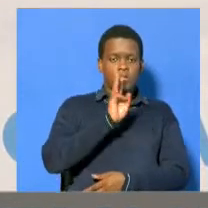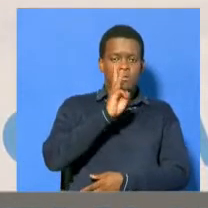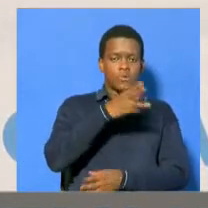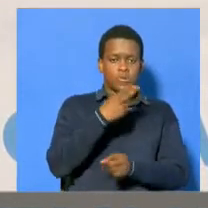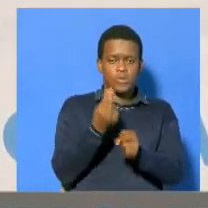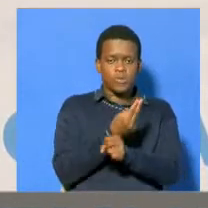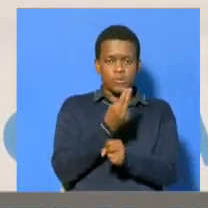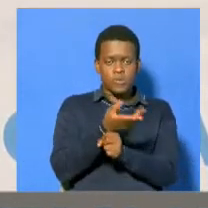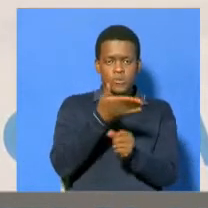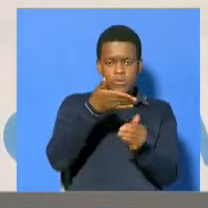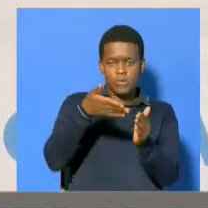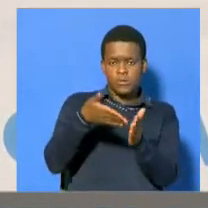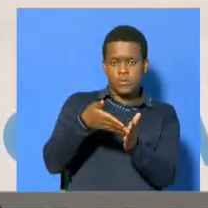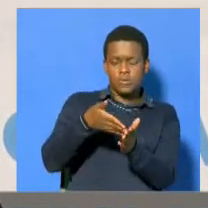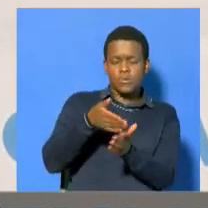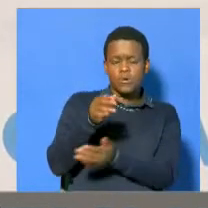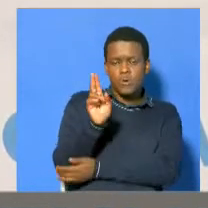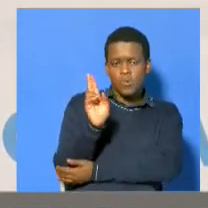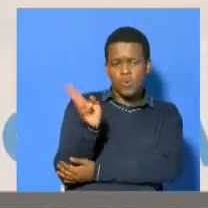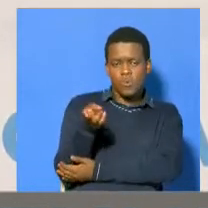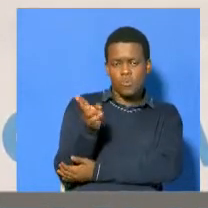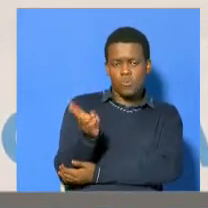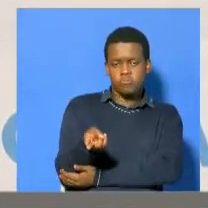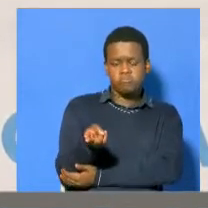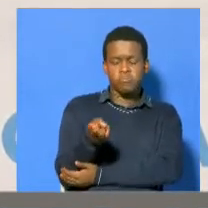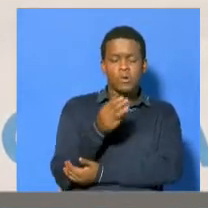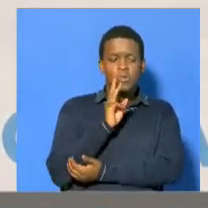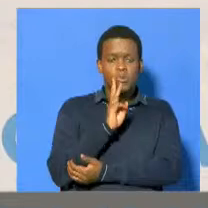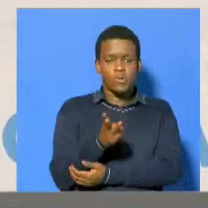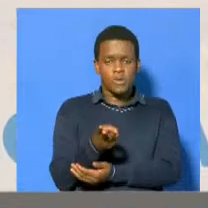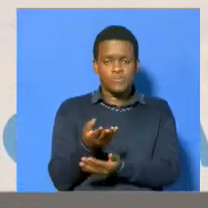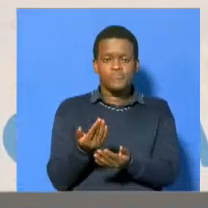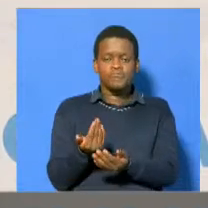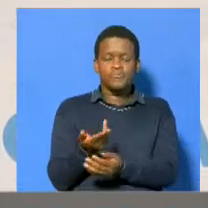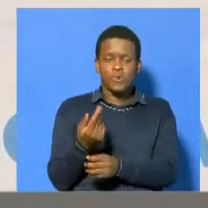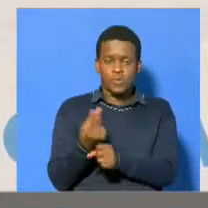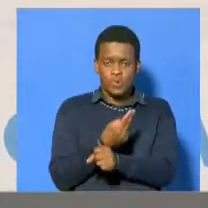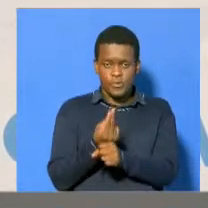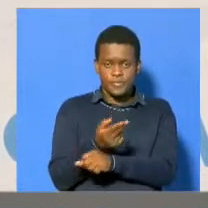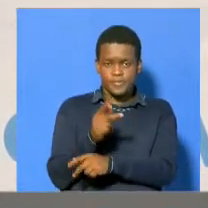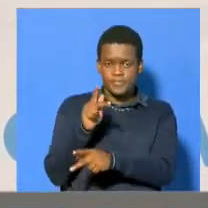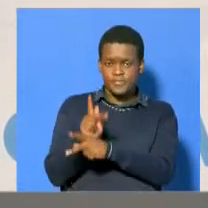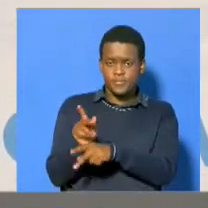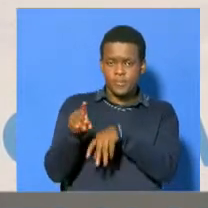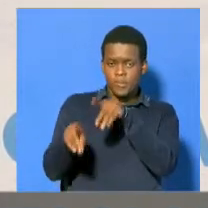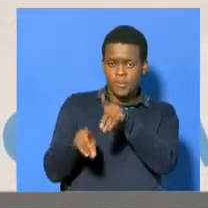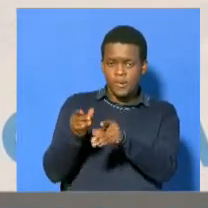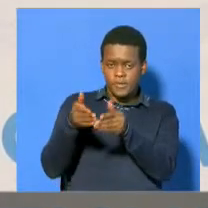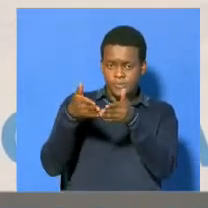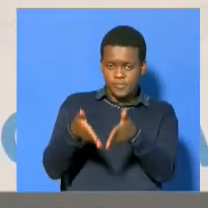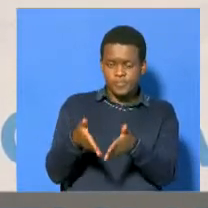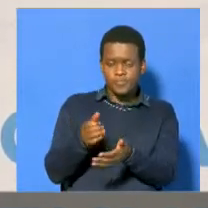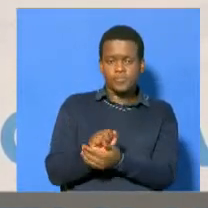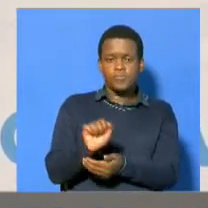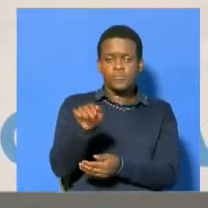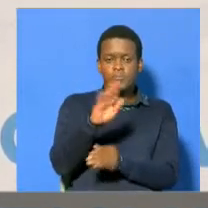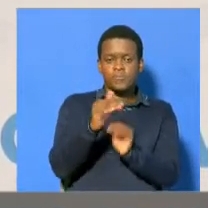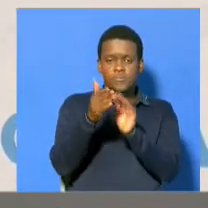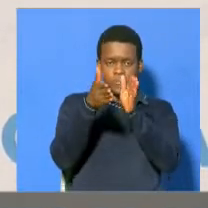players. Our hotels are going to be filled up by these players. And also, Botswana would see high-level tennis,